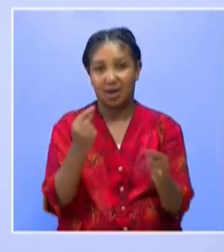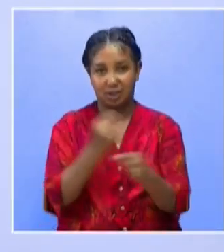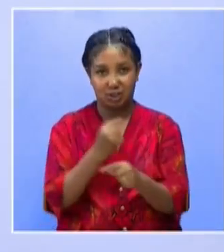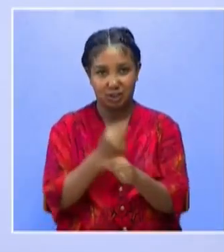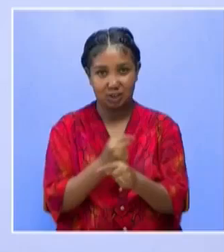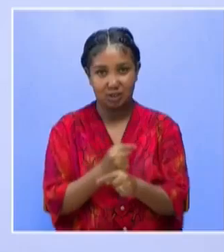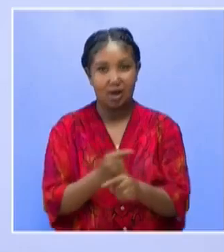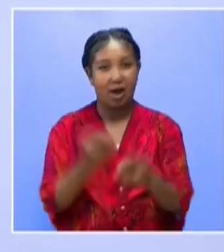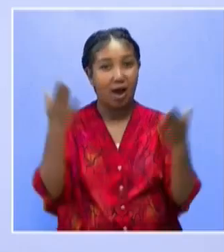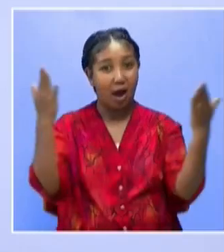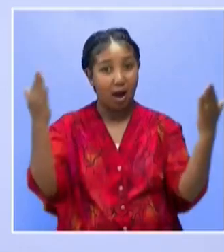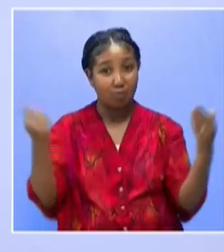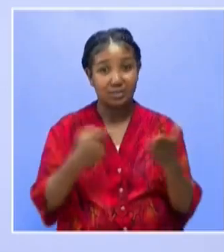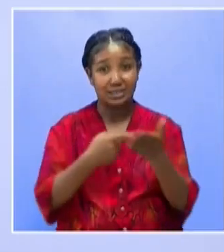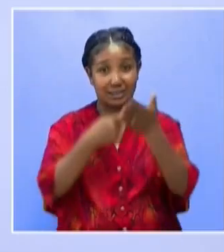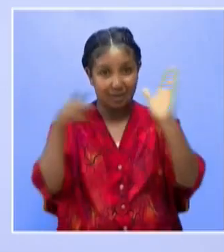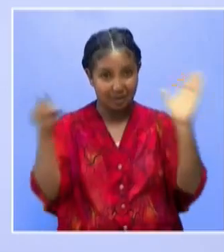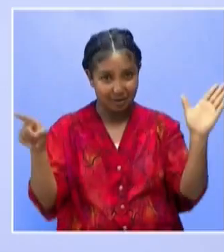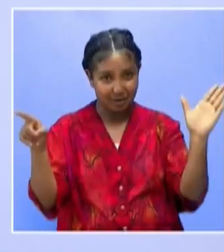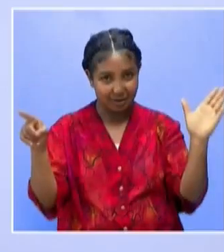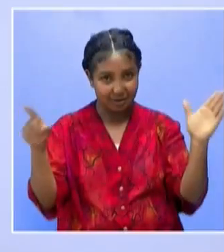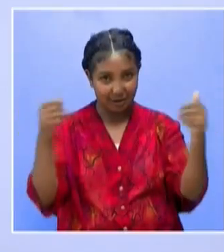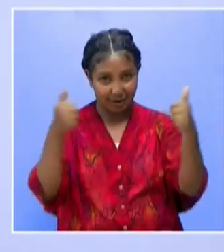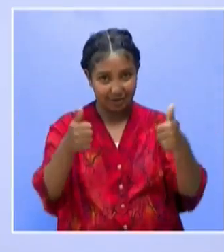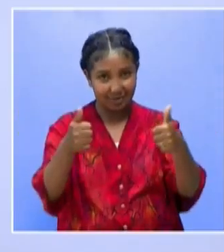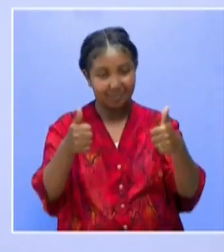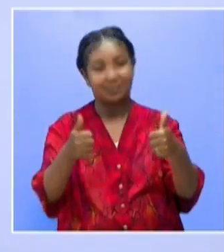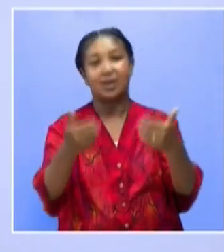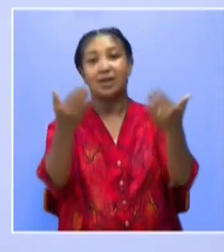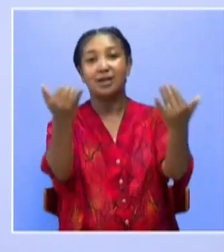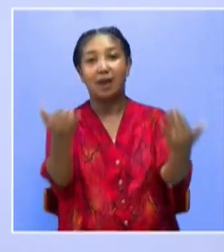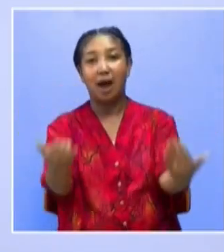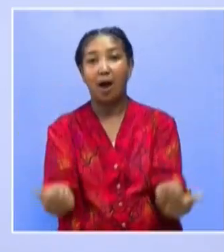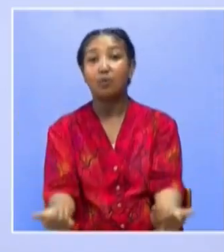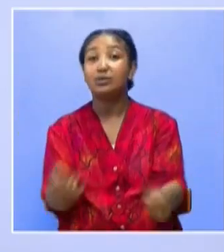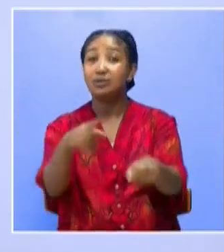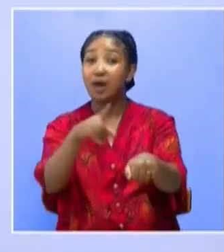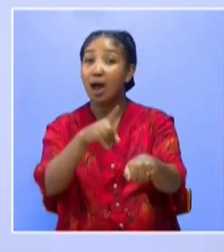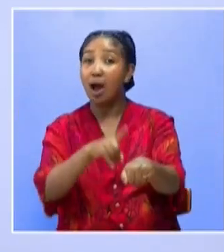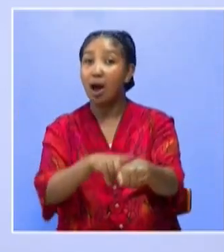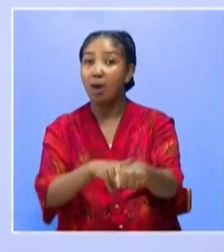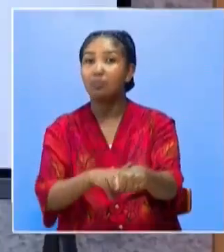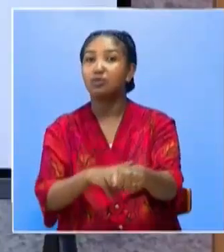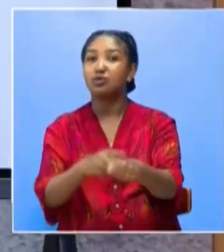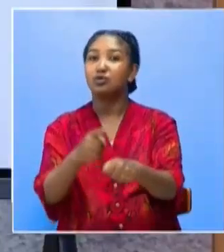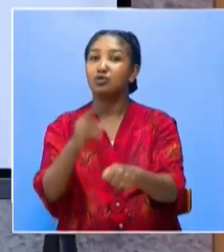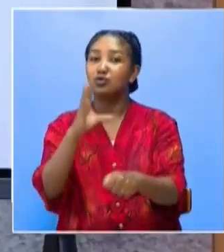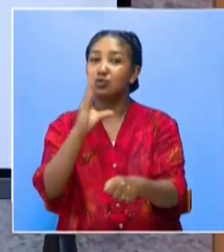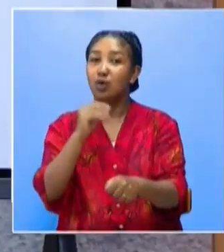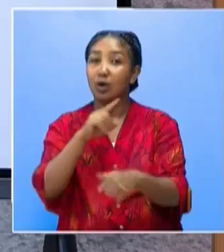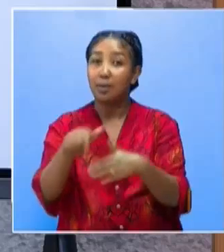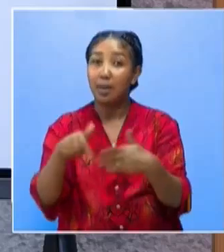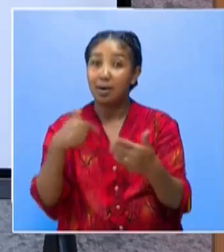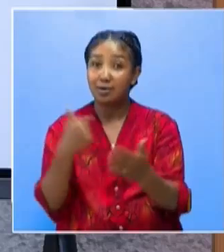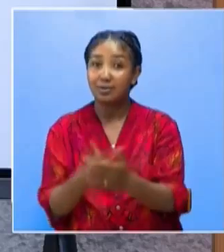I hope it's clear. Okay? Now it's time to talk about their what?